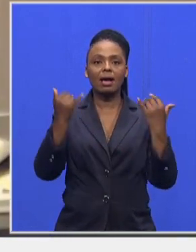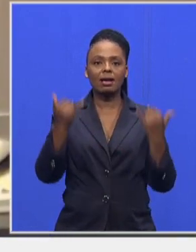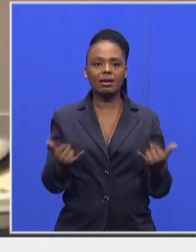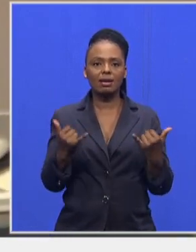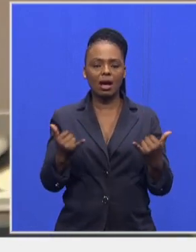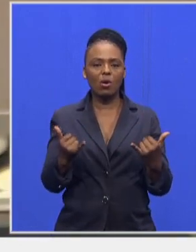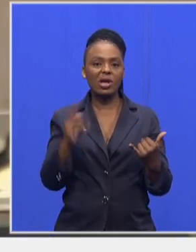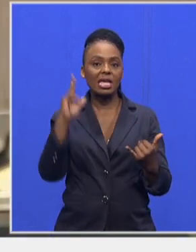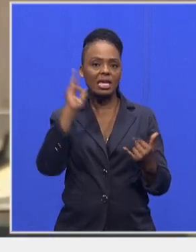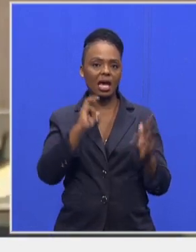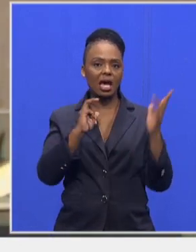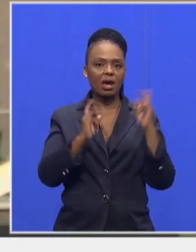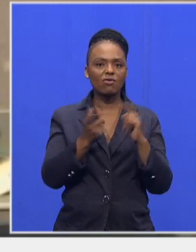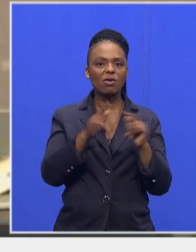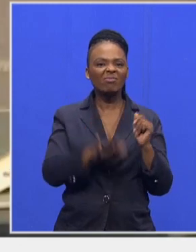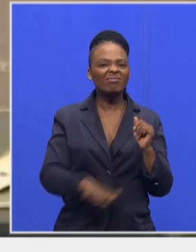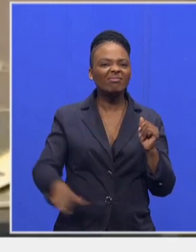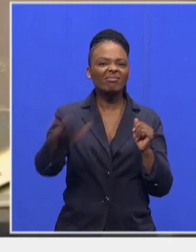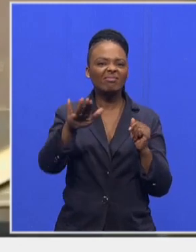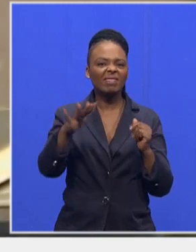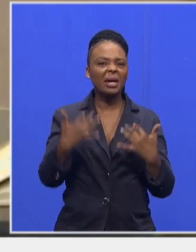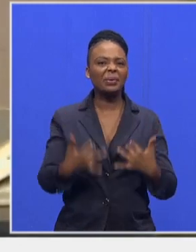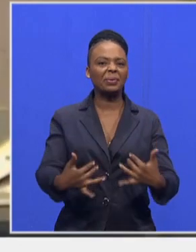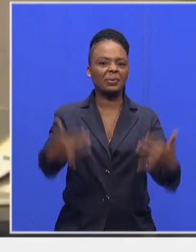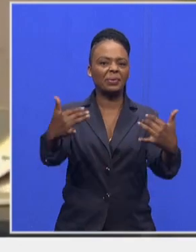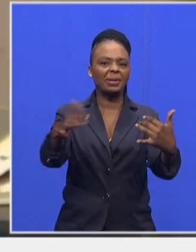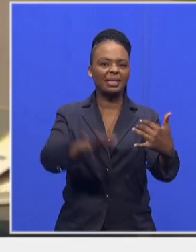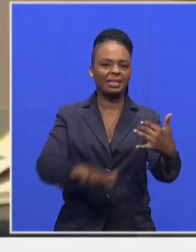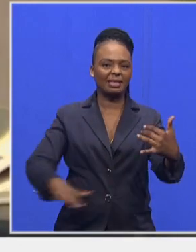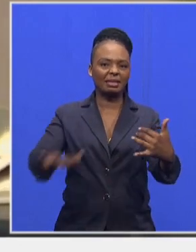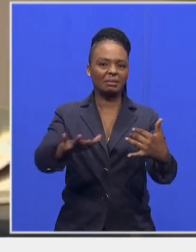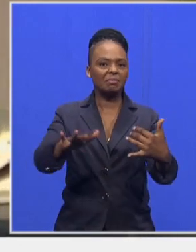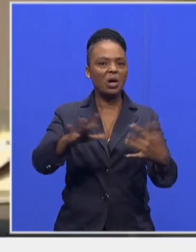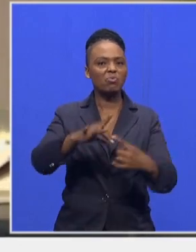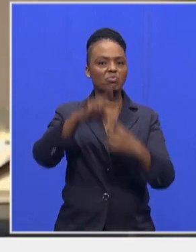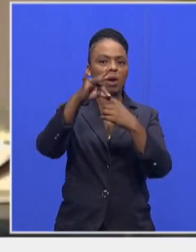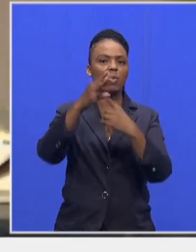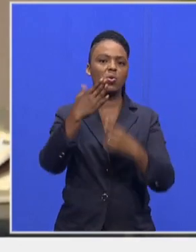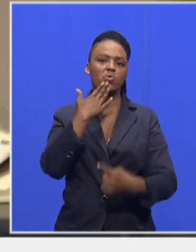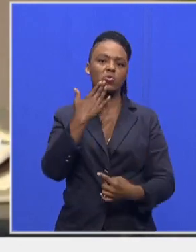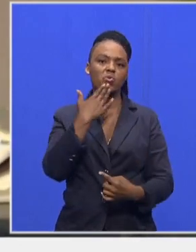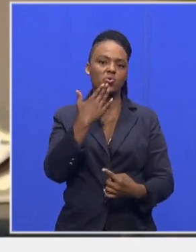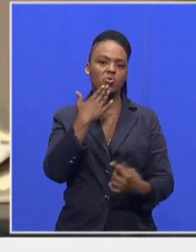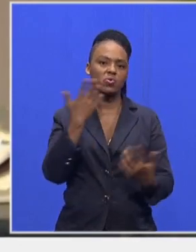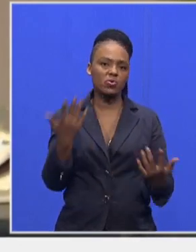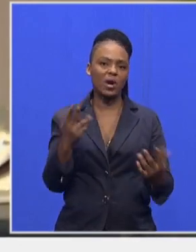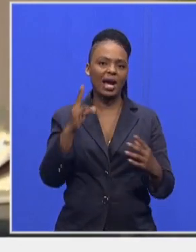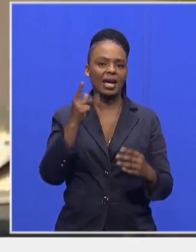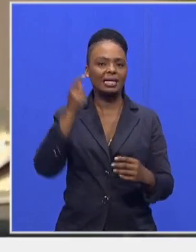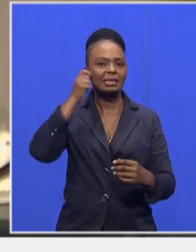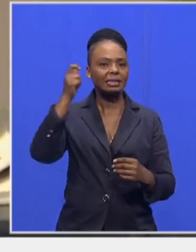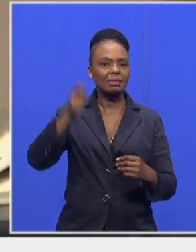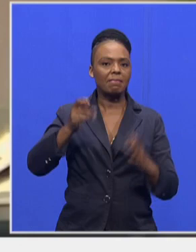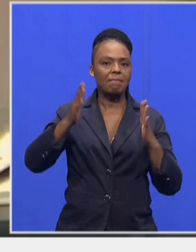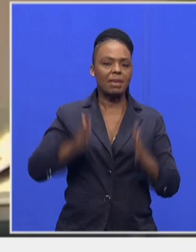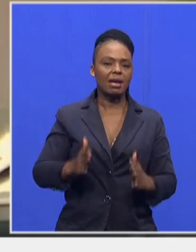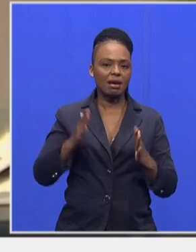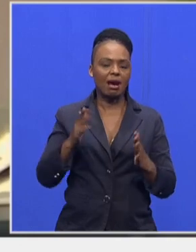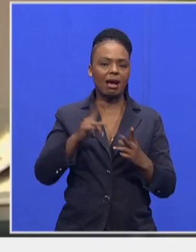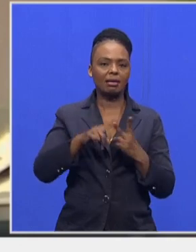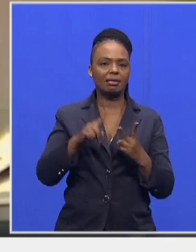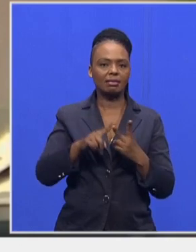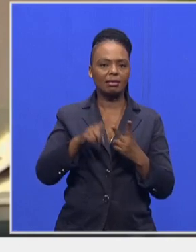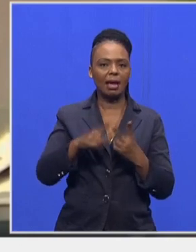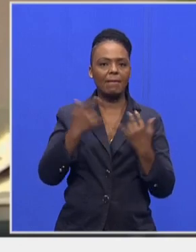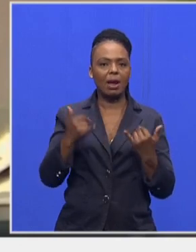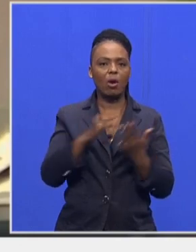hear from the floor who exactly will they nominate to be their speaker candidate and take it from